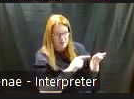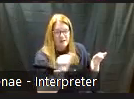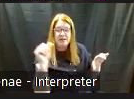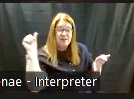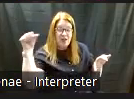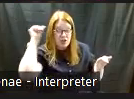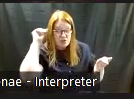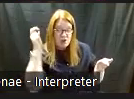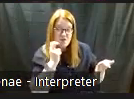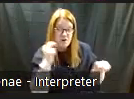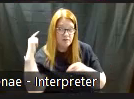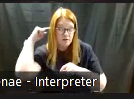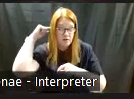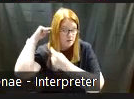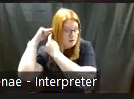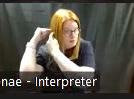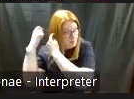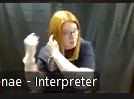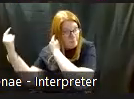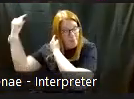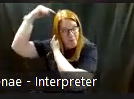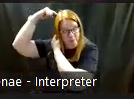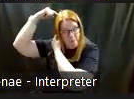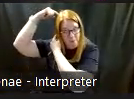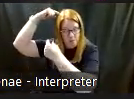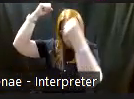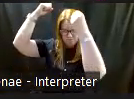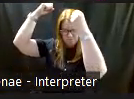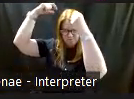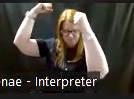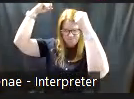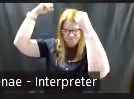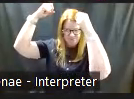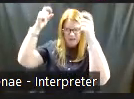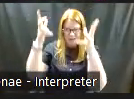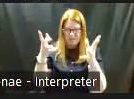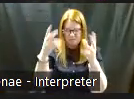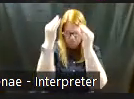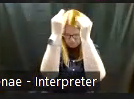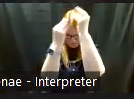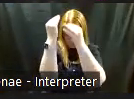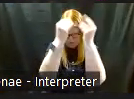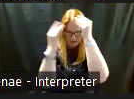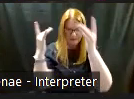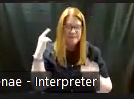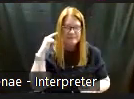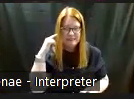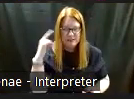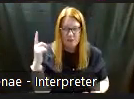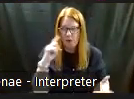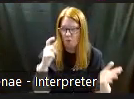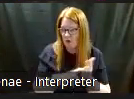the electrical signal to the brain, which interprets the messages as sounds that we recognize and understand.